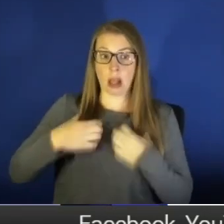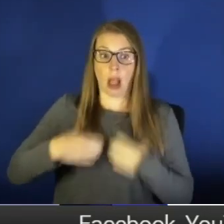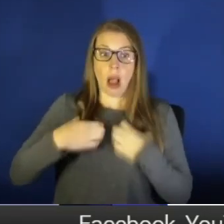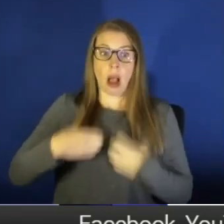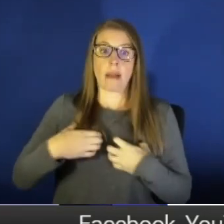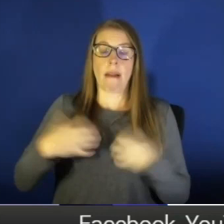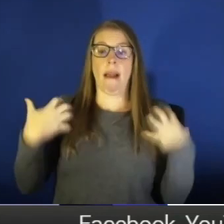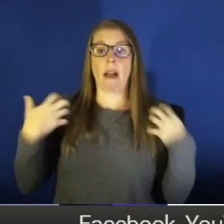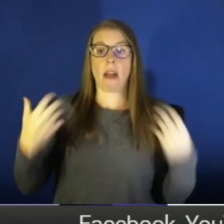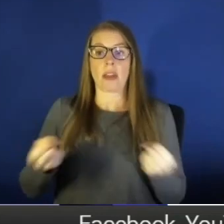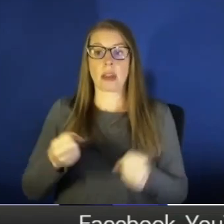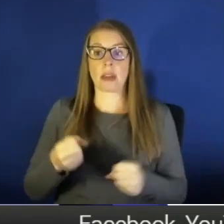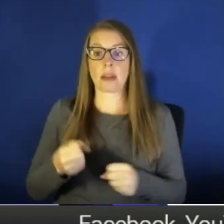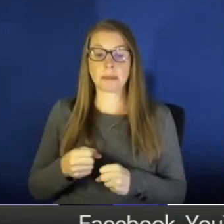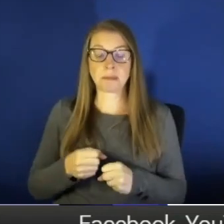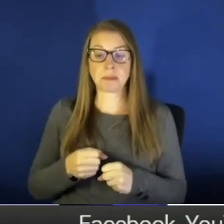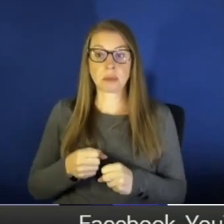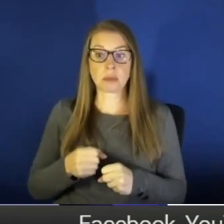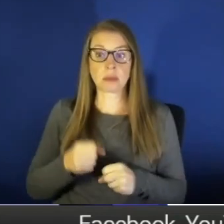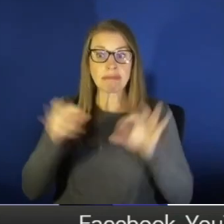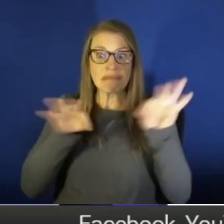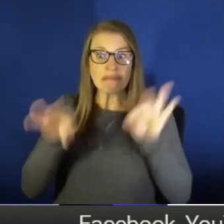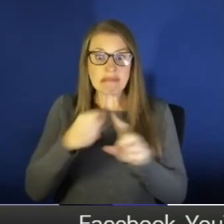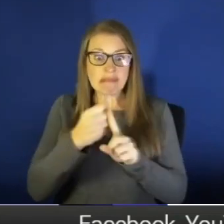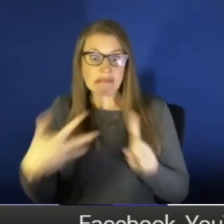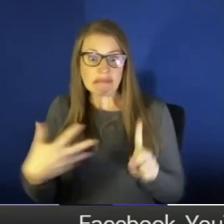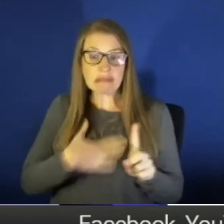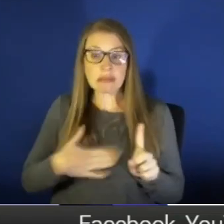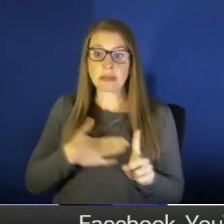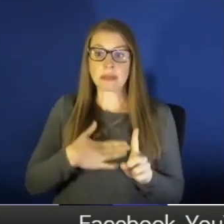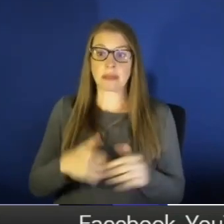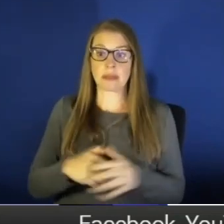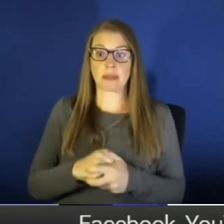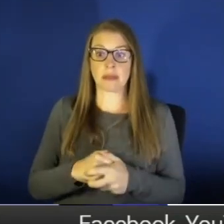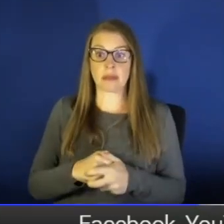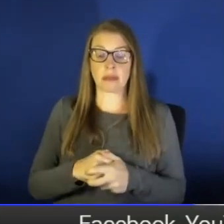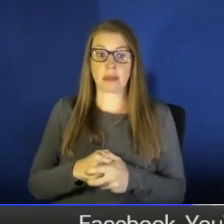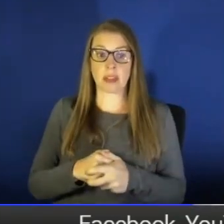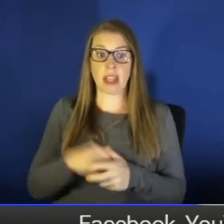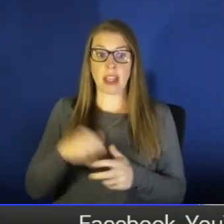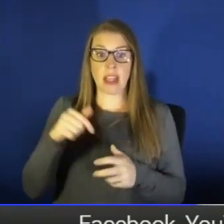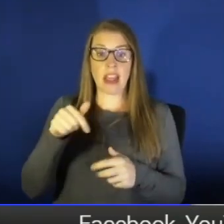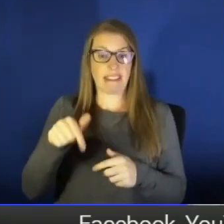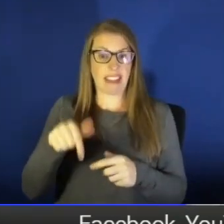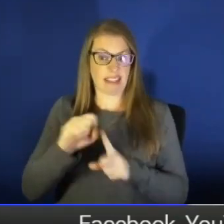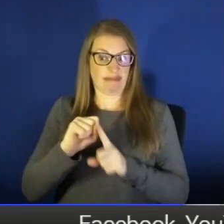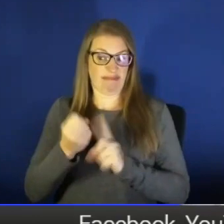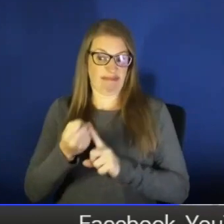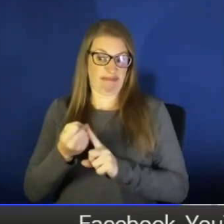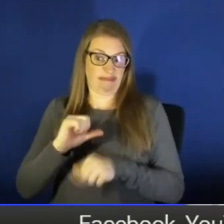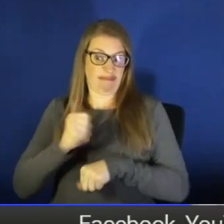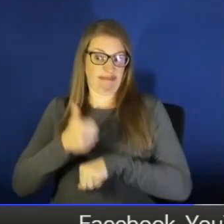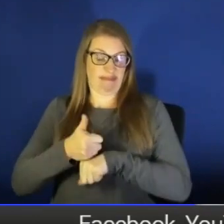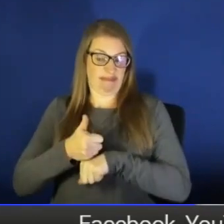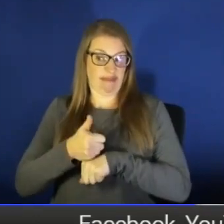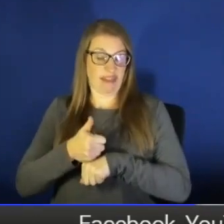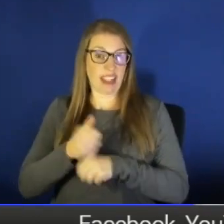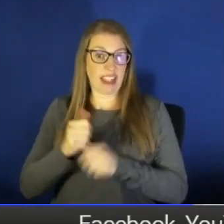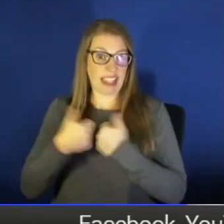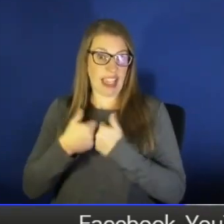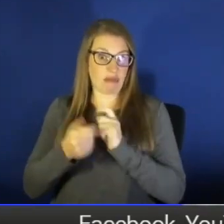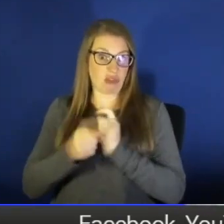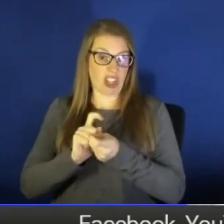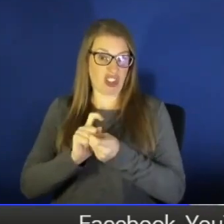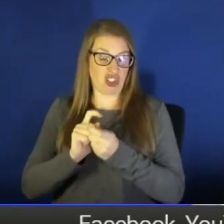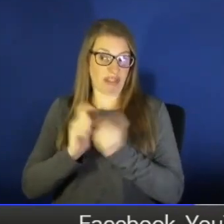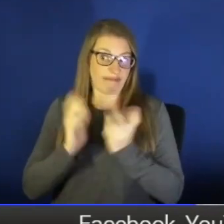is really, I mean, lack of a better term, game-changing. Right. So the concept of lung cancer screening is not a